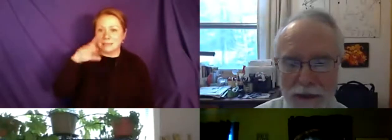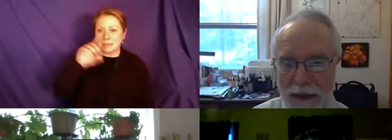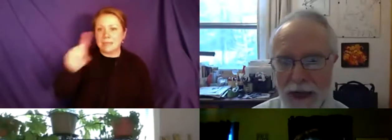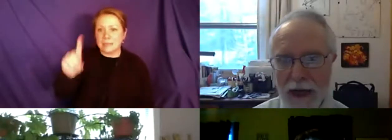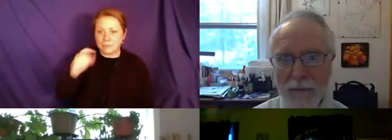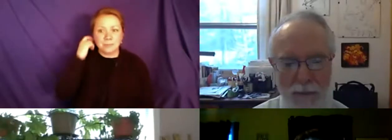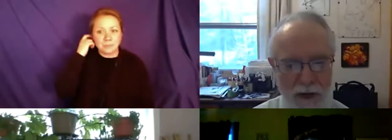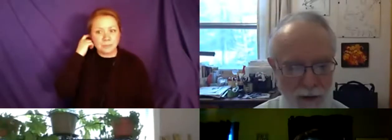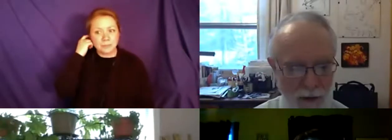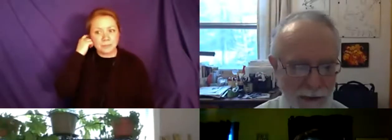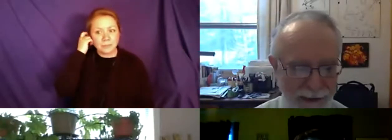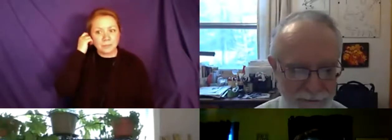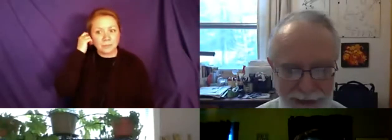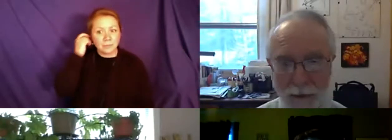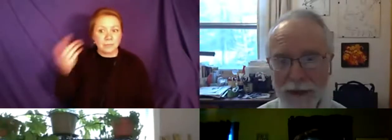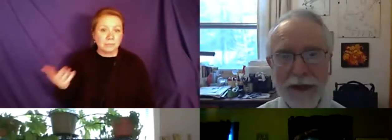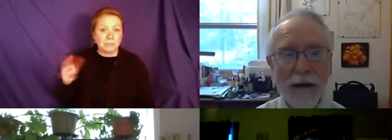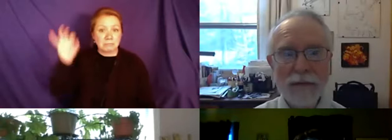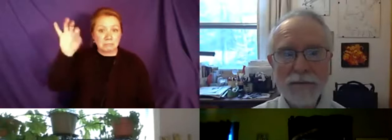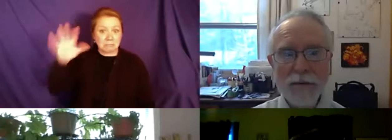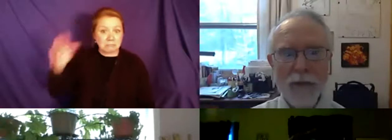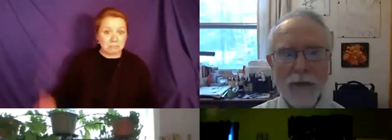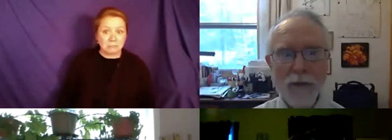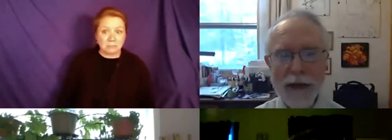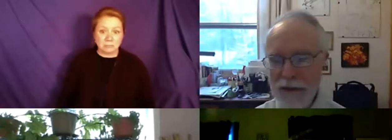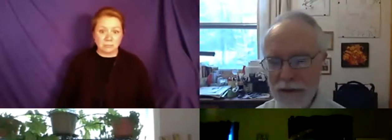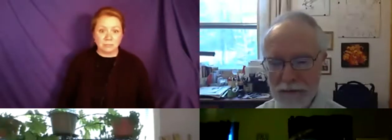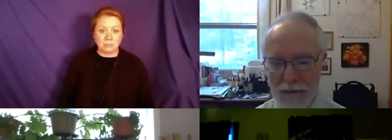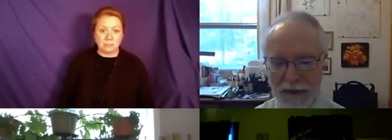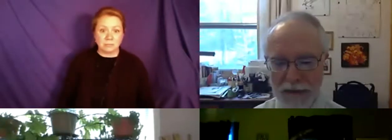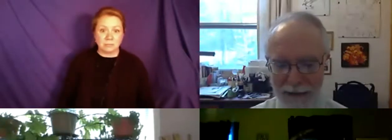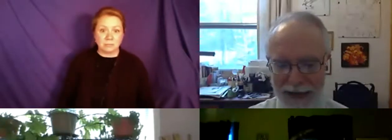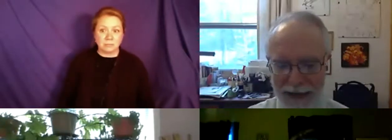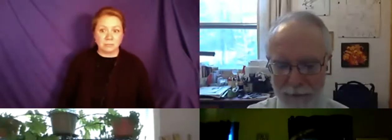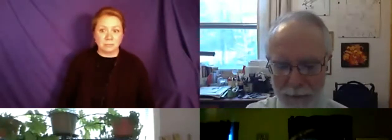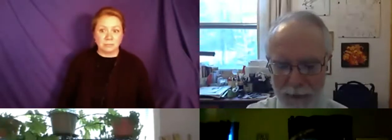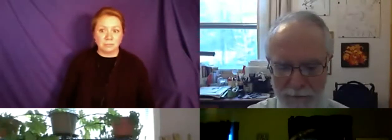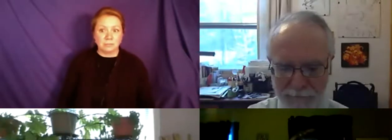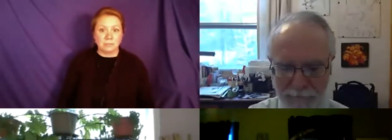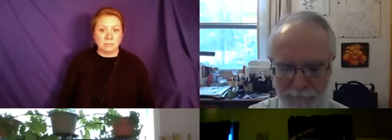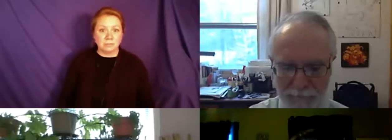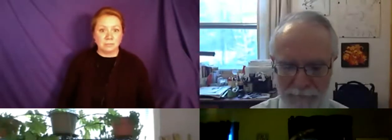disabilities. So I'll leave that question out for anyone who wants to think about that.